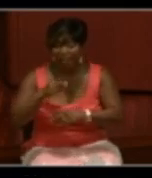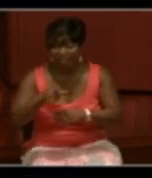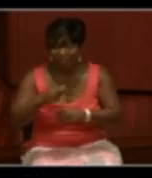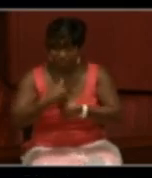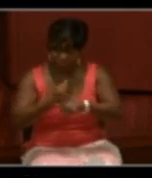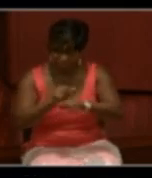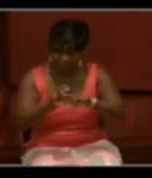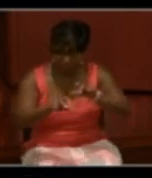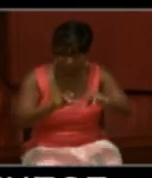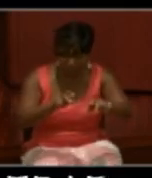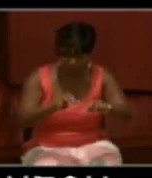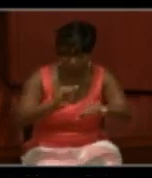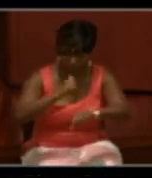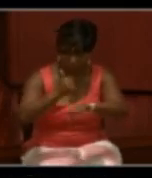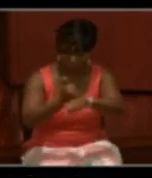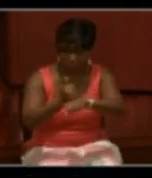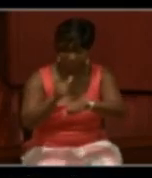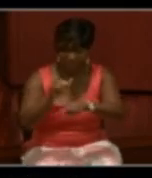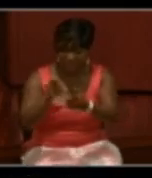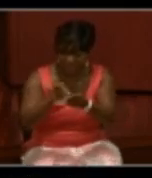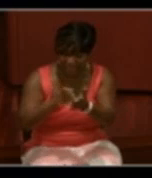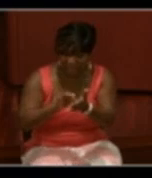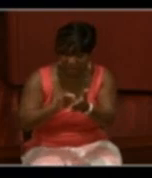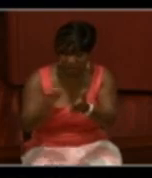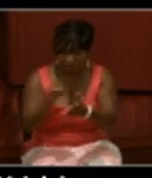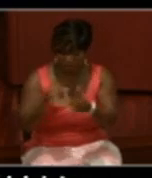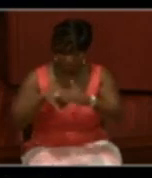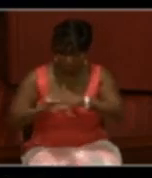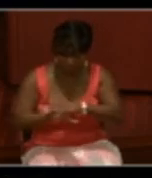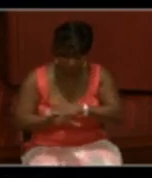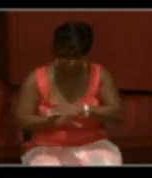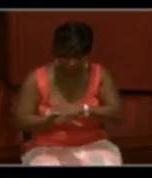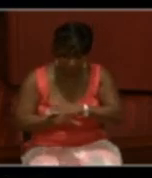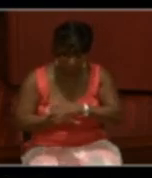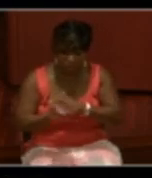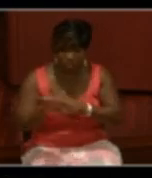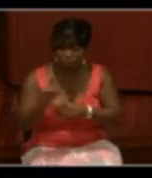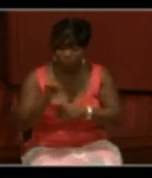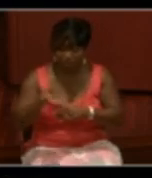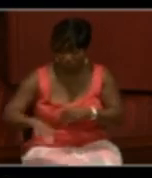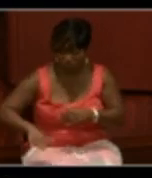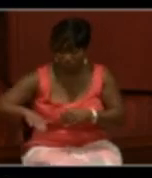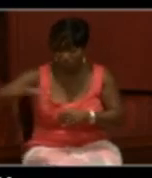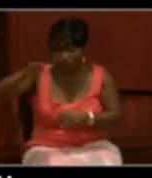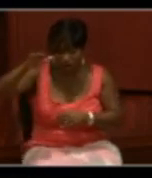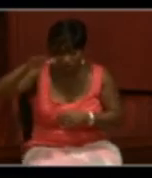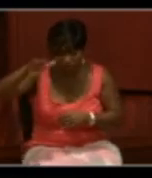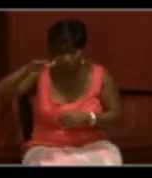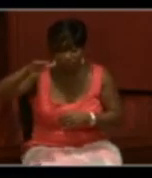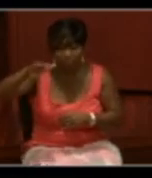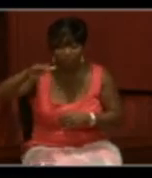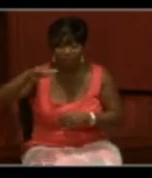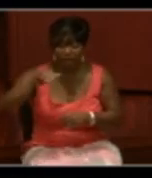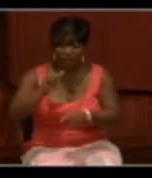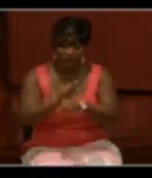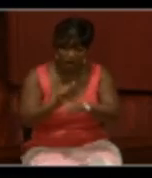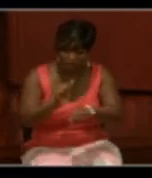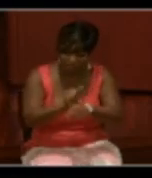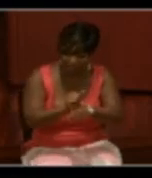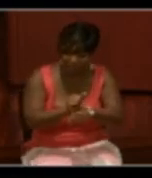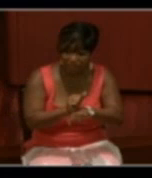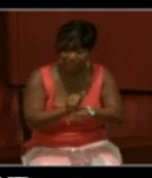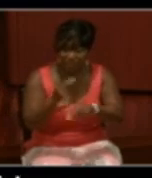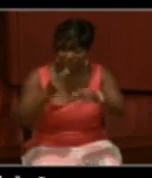deposit or opened the account, their place of birth, the place where he or she was raised, occupation, names